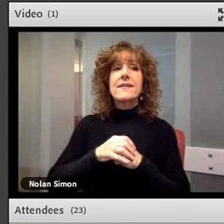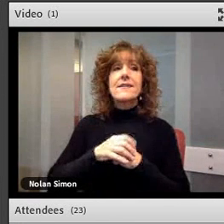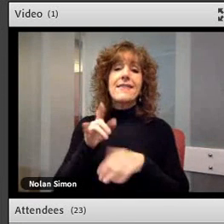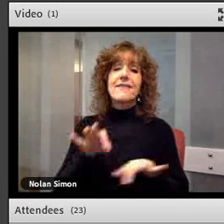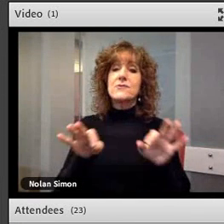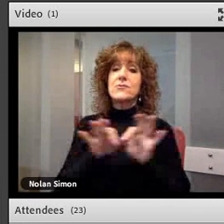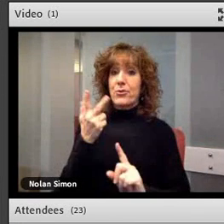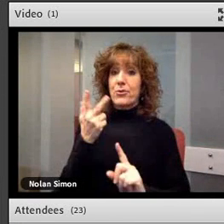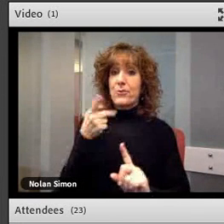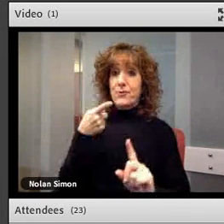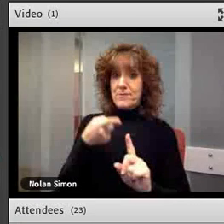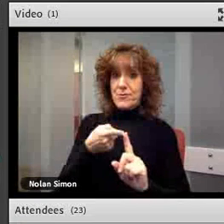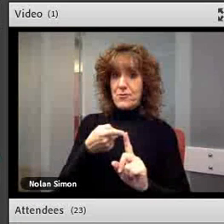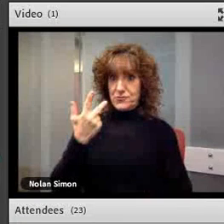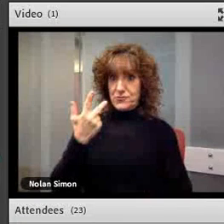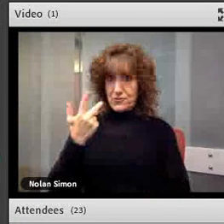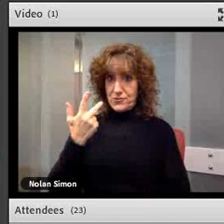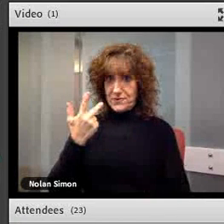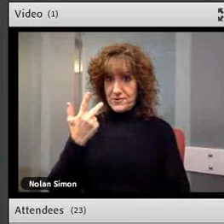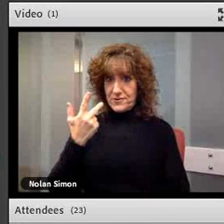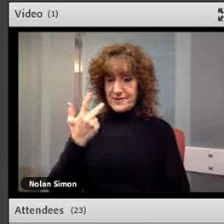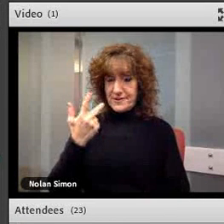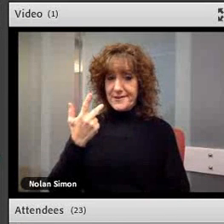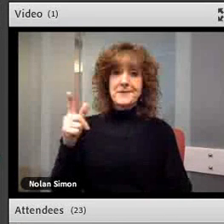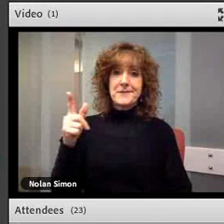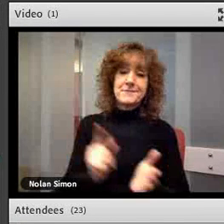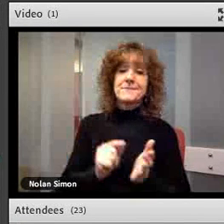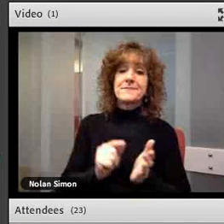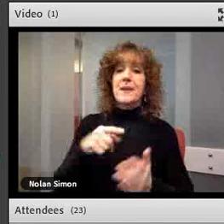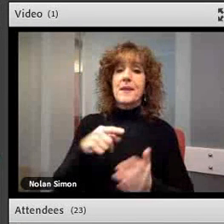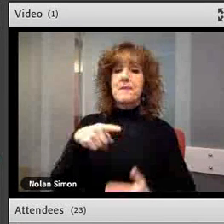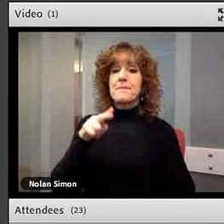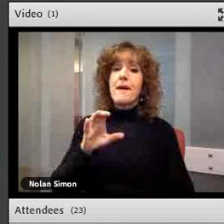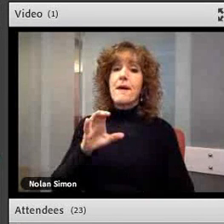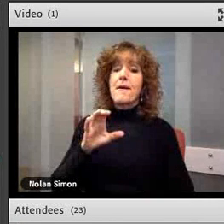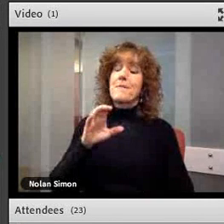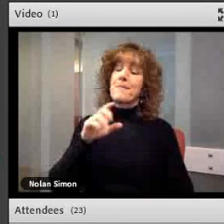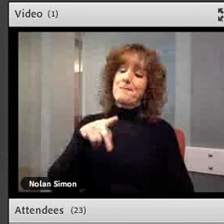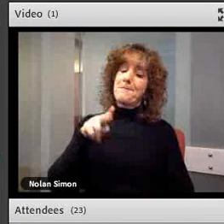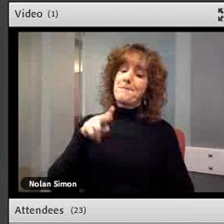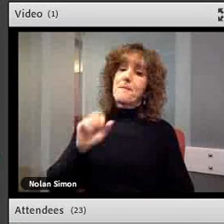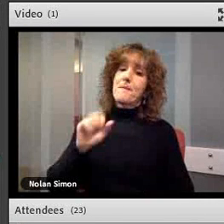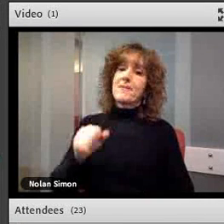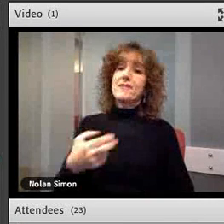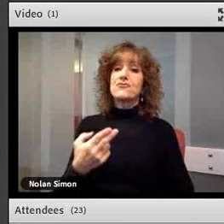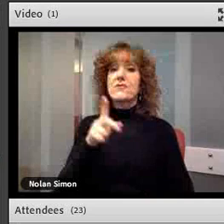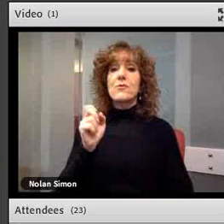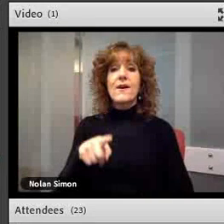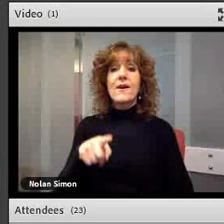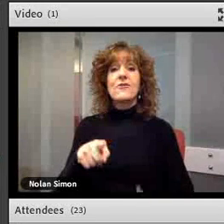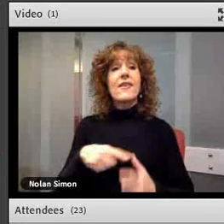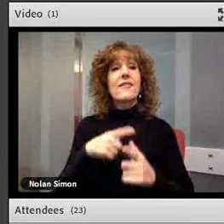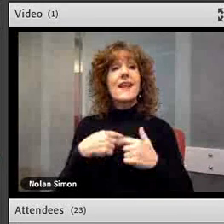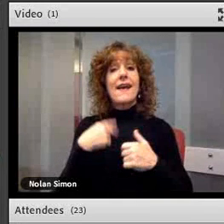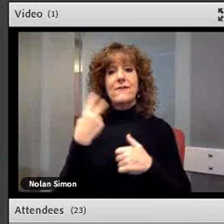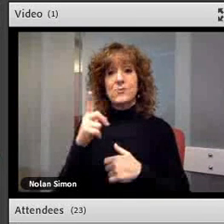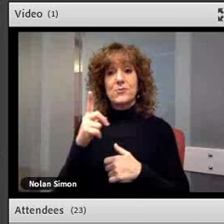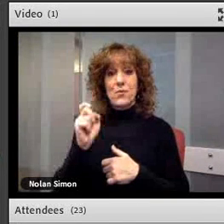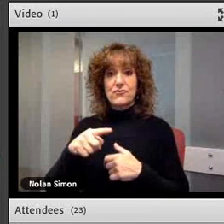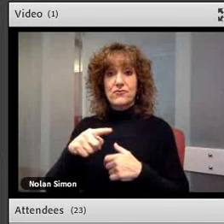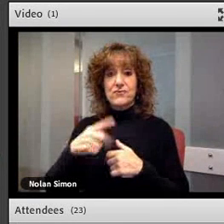worth 3 points. And publish the question. Okay, so now we have the 2